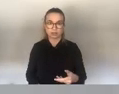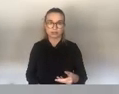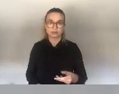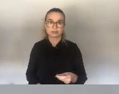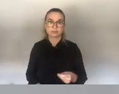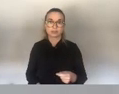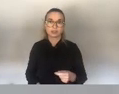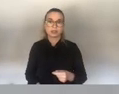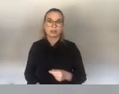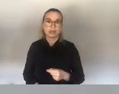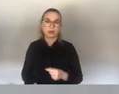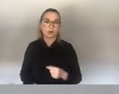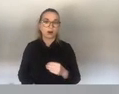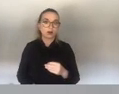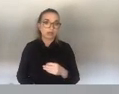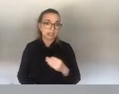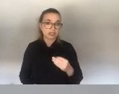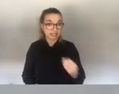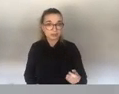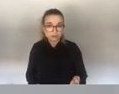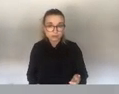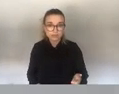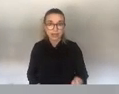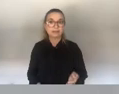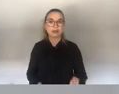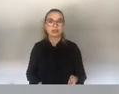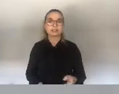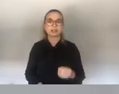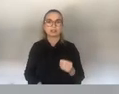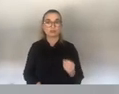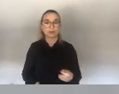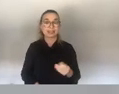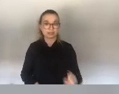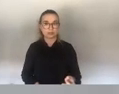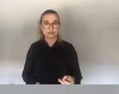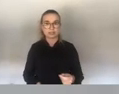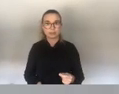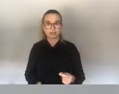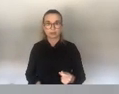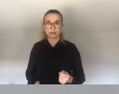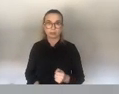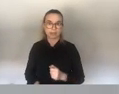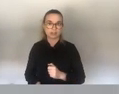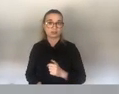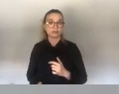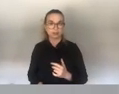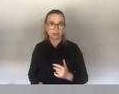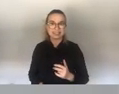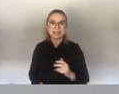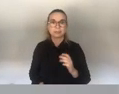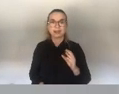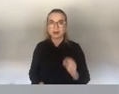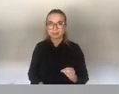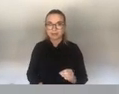veteran clients. Now, our clinician interviews have highlighted a growing interest in the mental health applications of